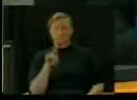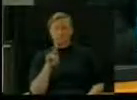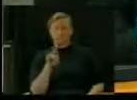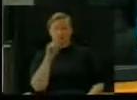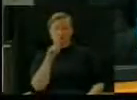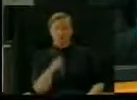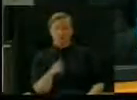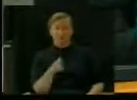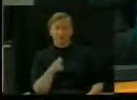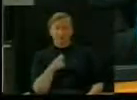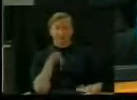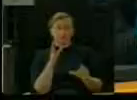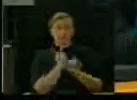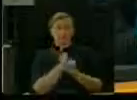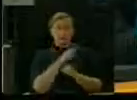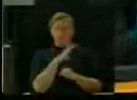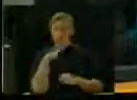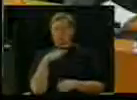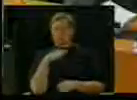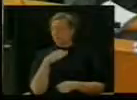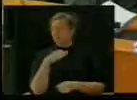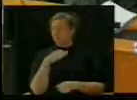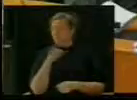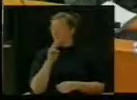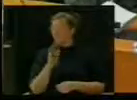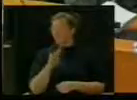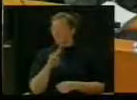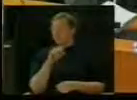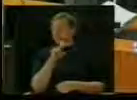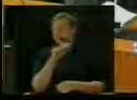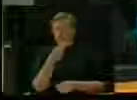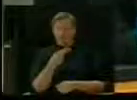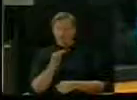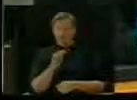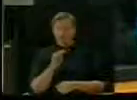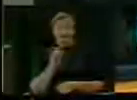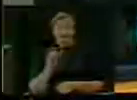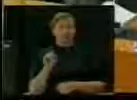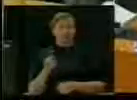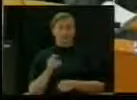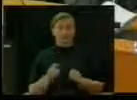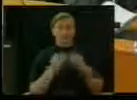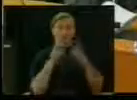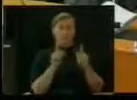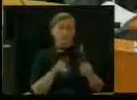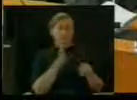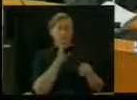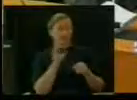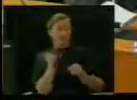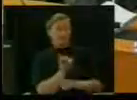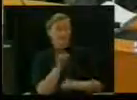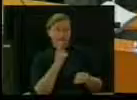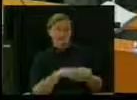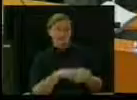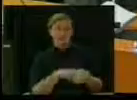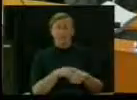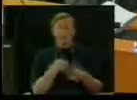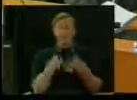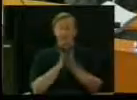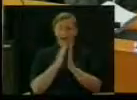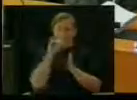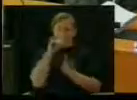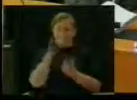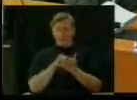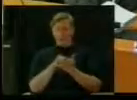We need to get the commissioners and then we can... Mr. Hammond, the only thing I'm saying is we asked for this at the